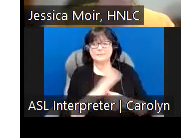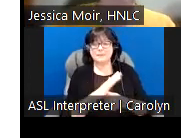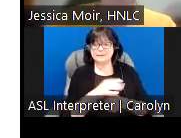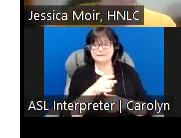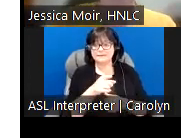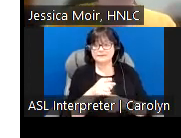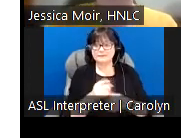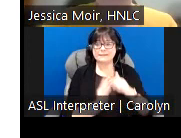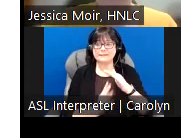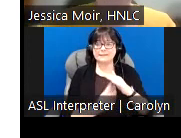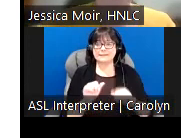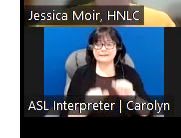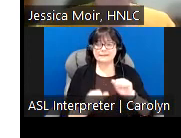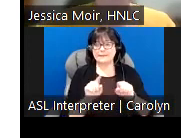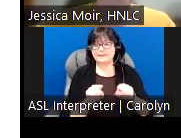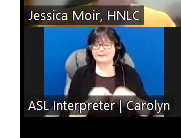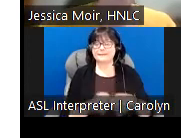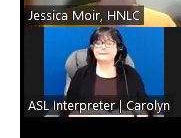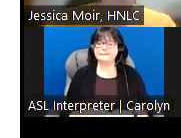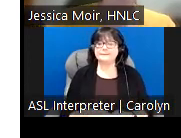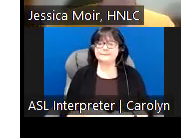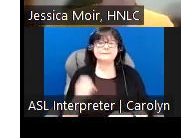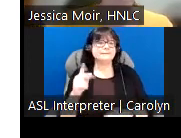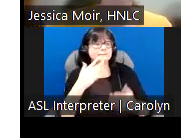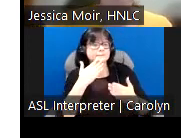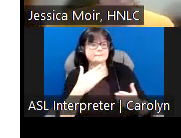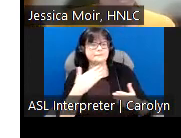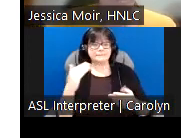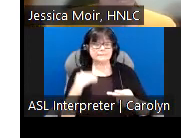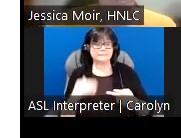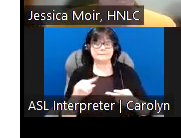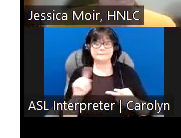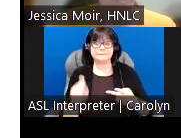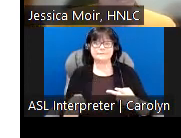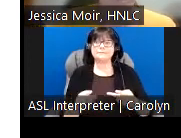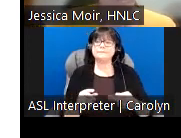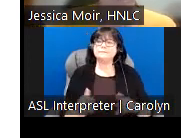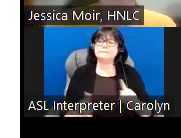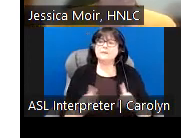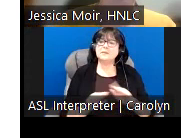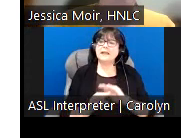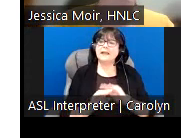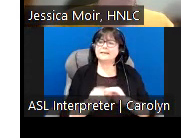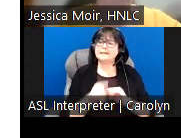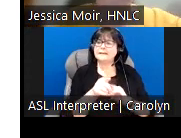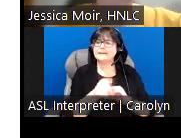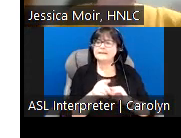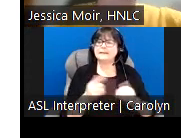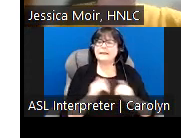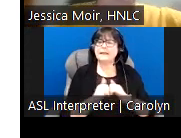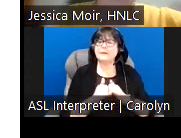an intake assessment. Okay, thank you. And how do people get access to this